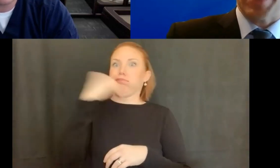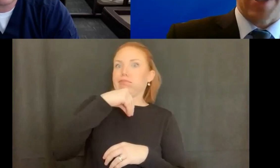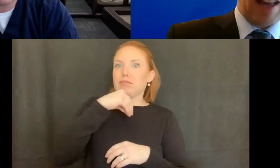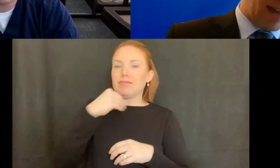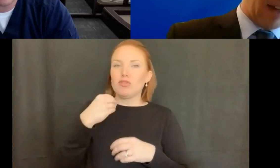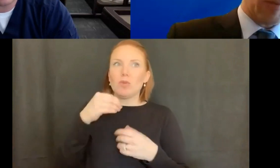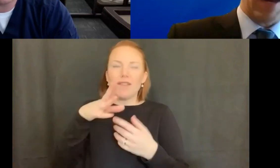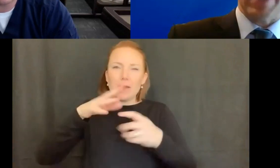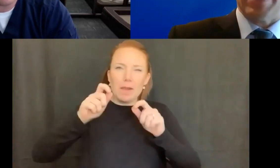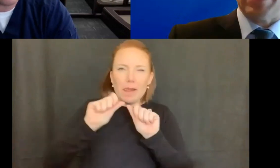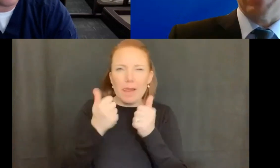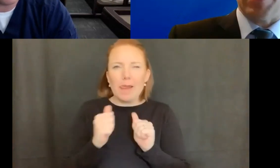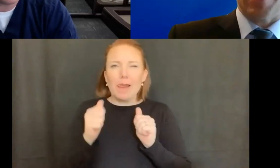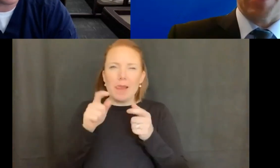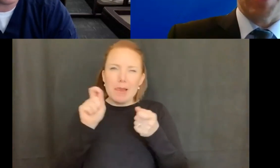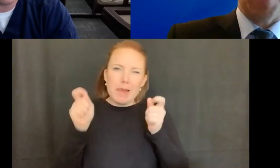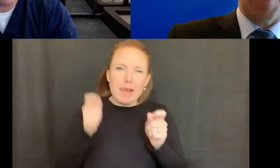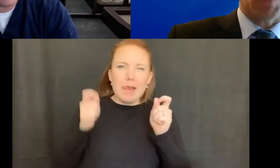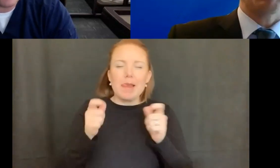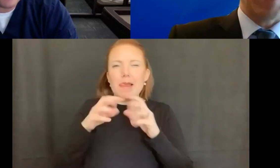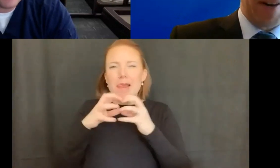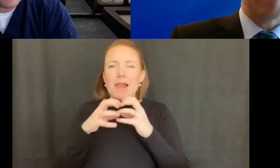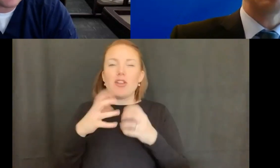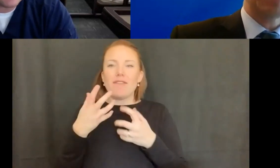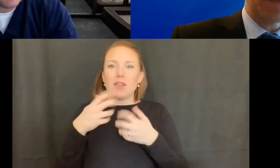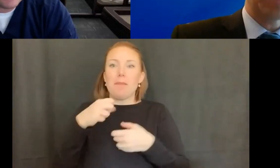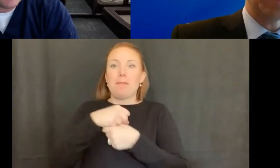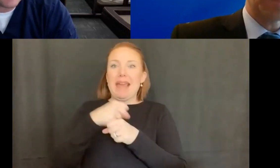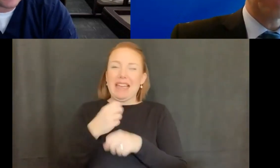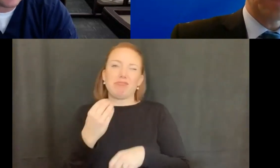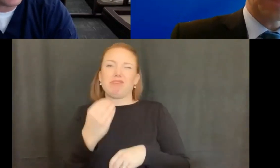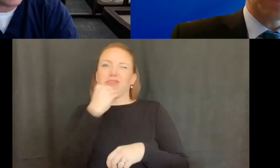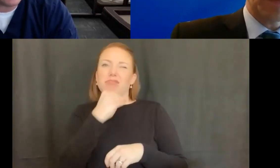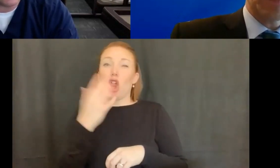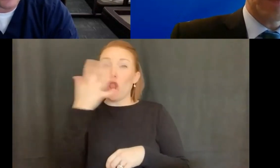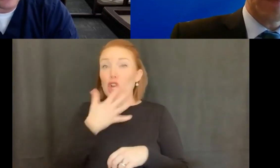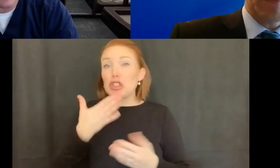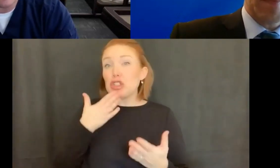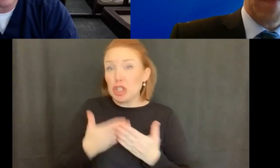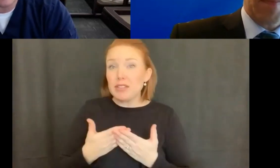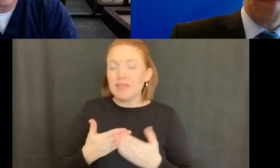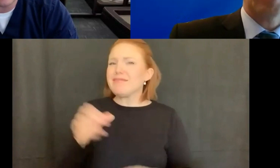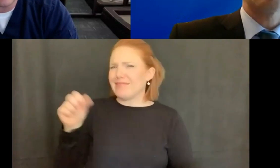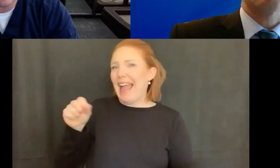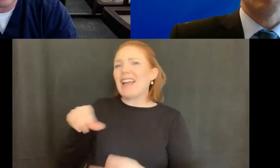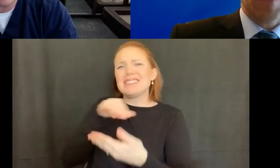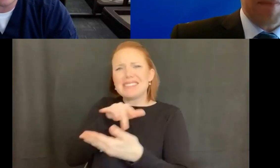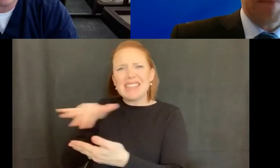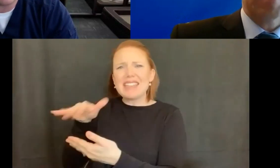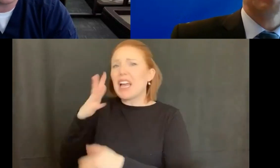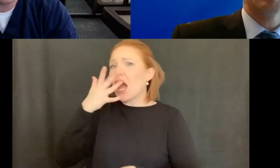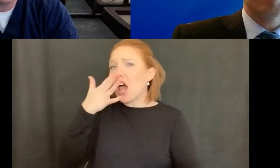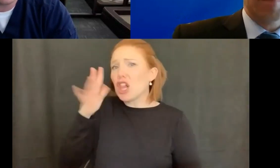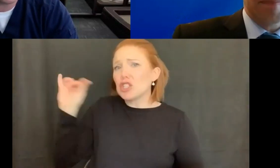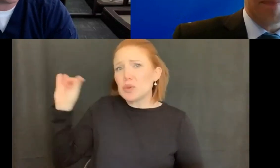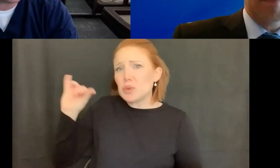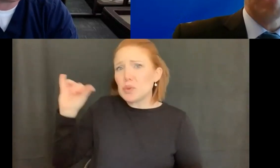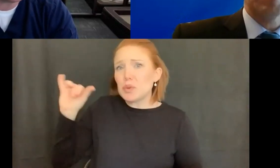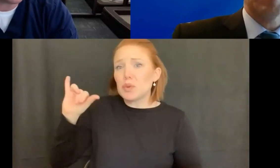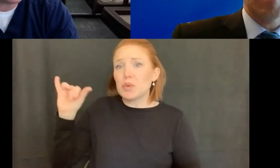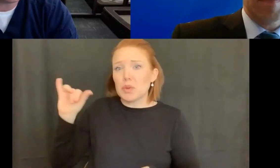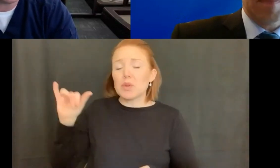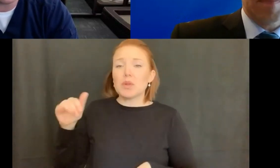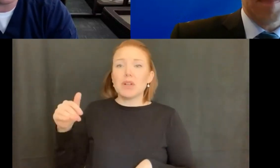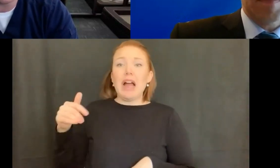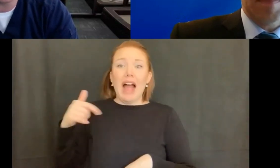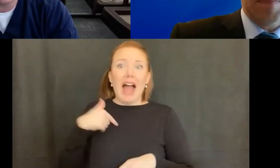So that's an element I didn't or even, better. And or really, better. and studying, color is very important too. I've actually gotten